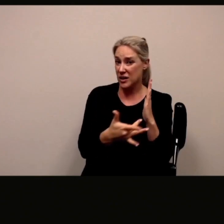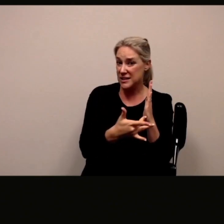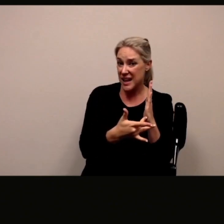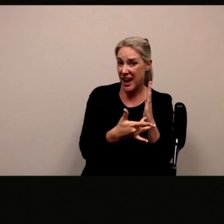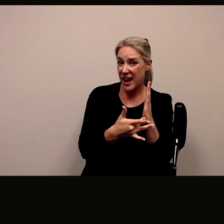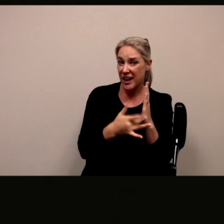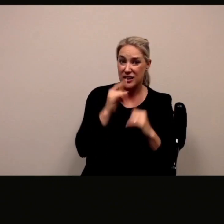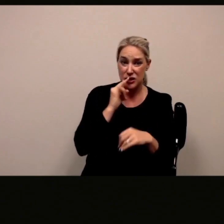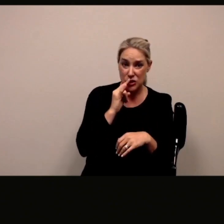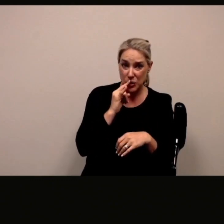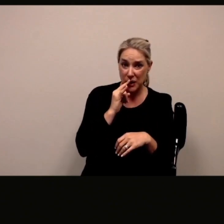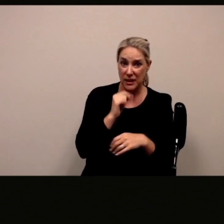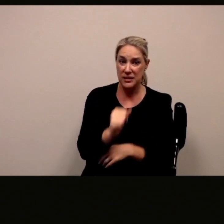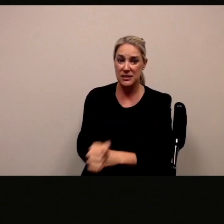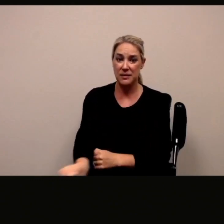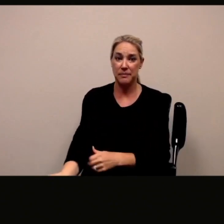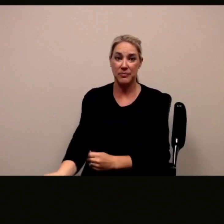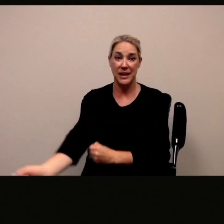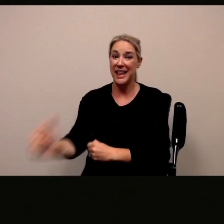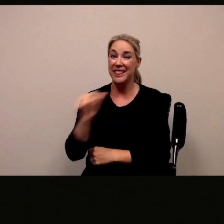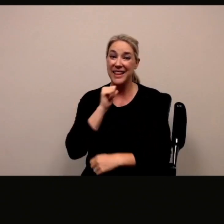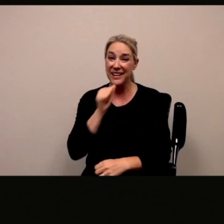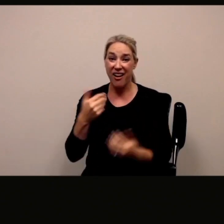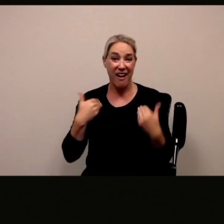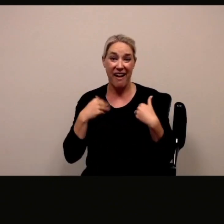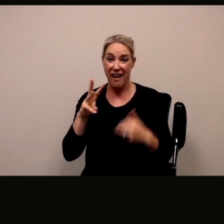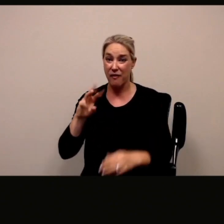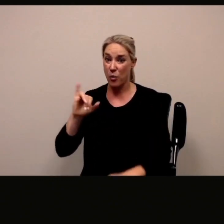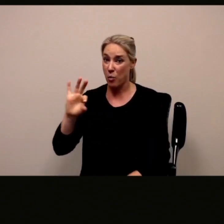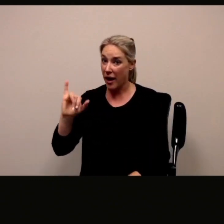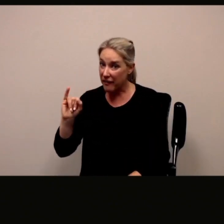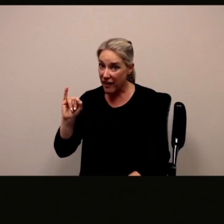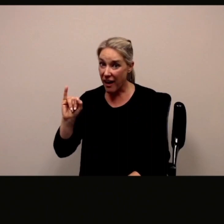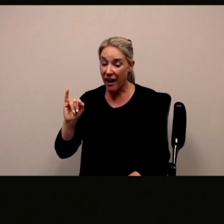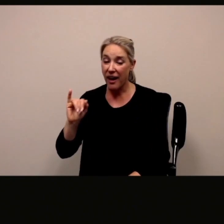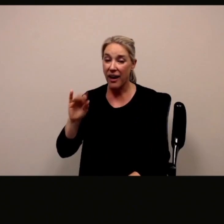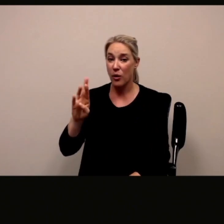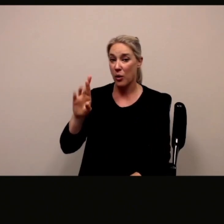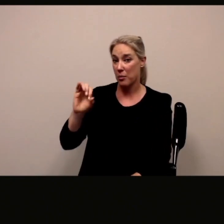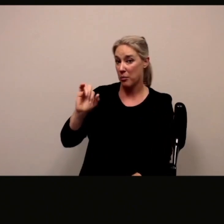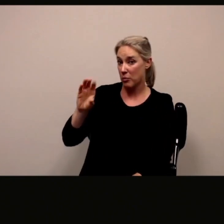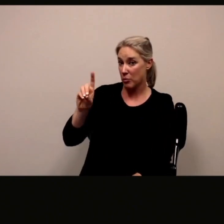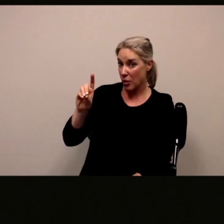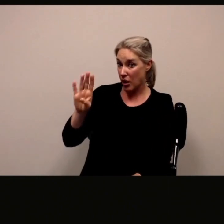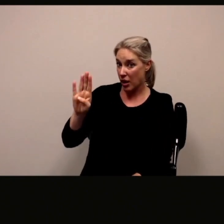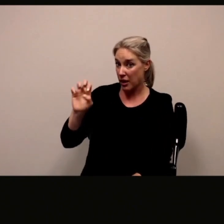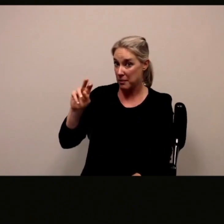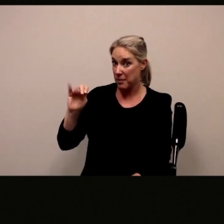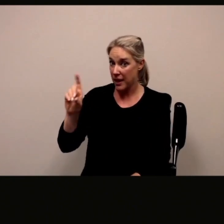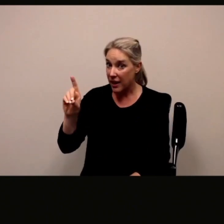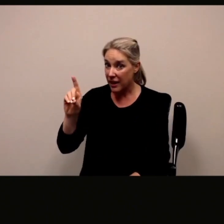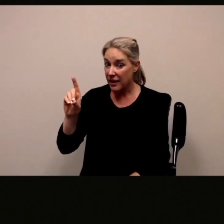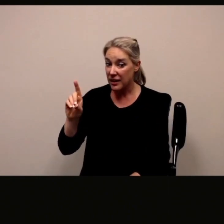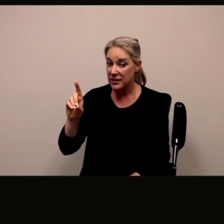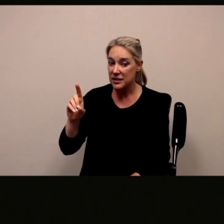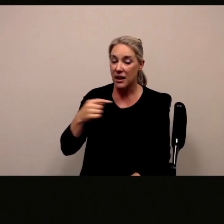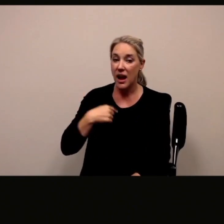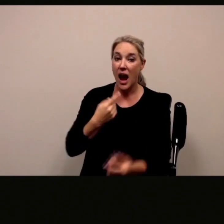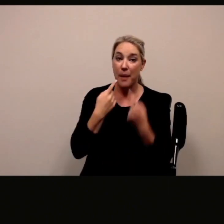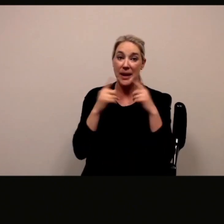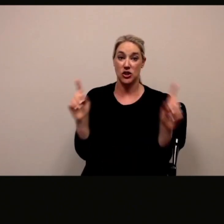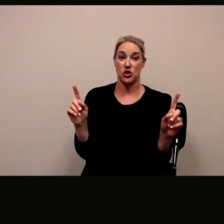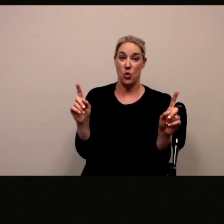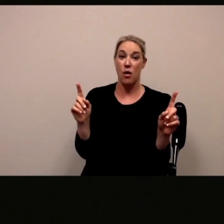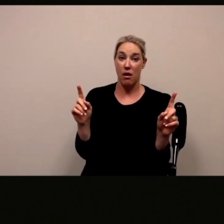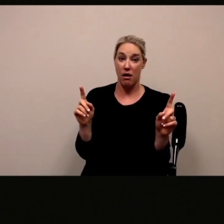might not have broadband. Even at my school, there's some girls that don't have broadband. Okay. So I make sure it's like, I